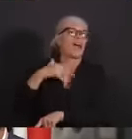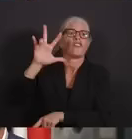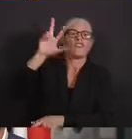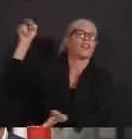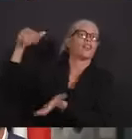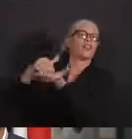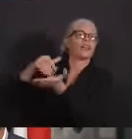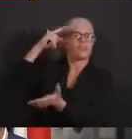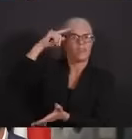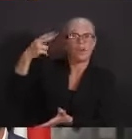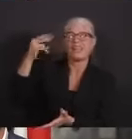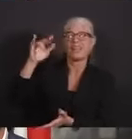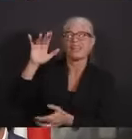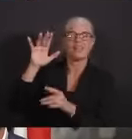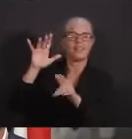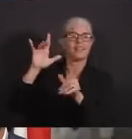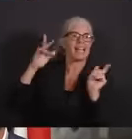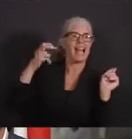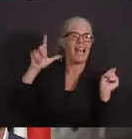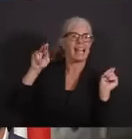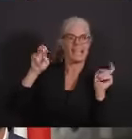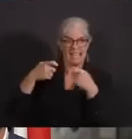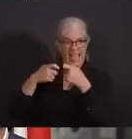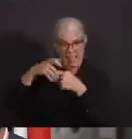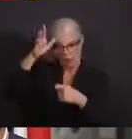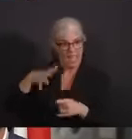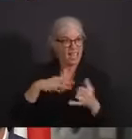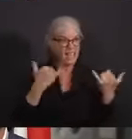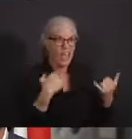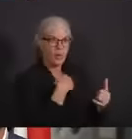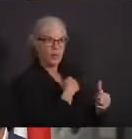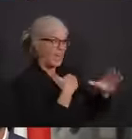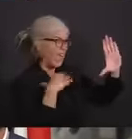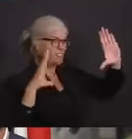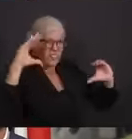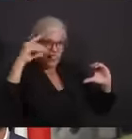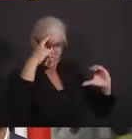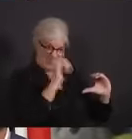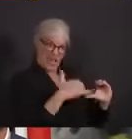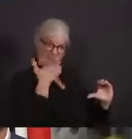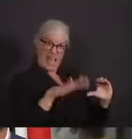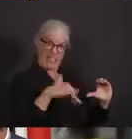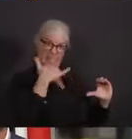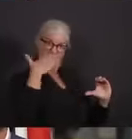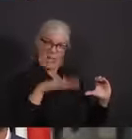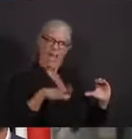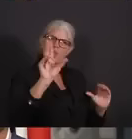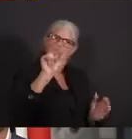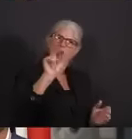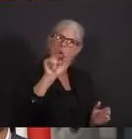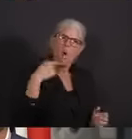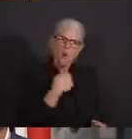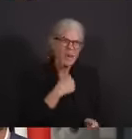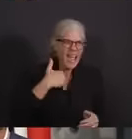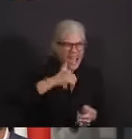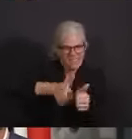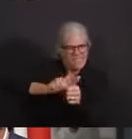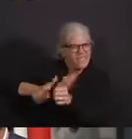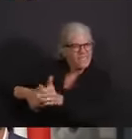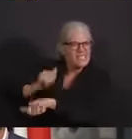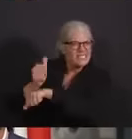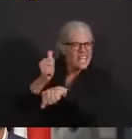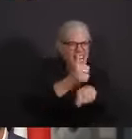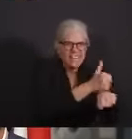Lyman. We have 50,000 now. Was that bad that we had? No, it wasn't. We've had other things staged. We had fuel staged